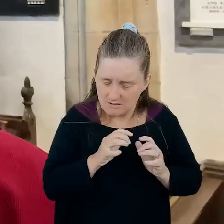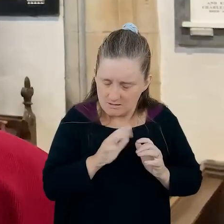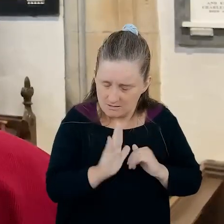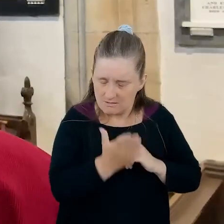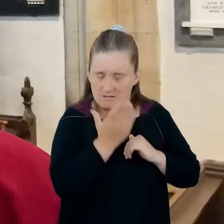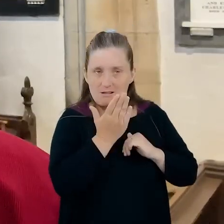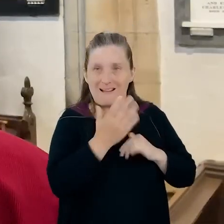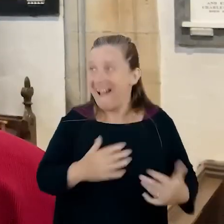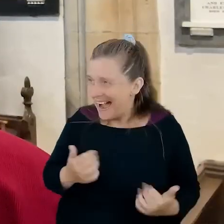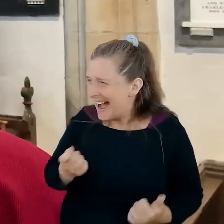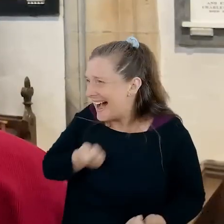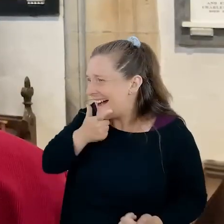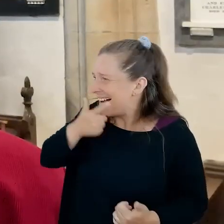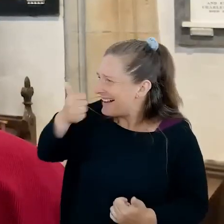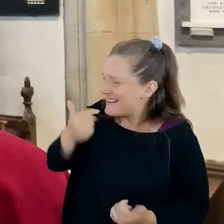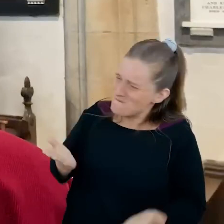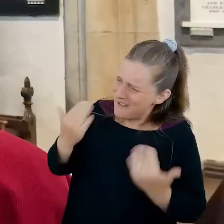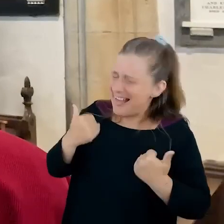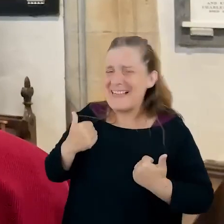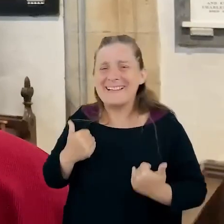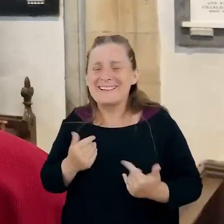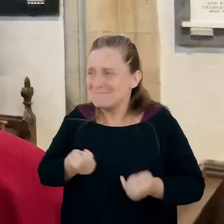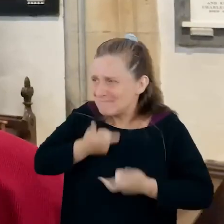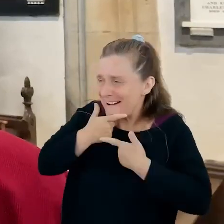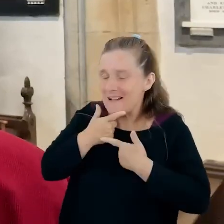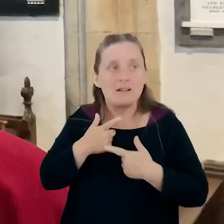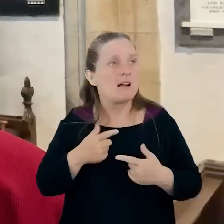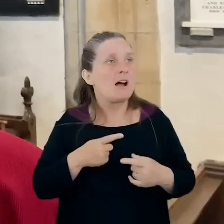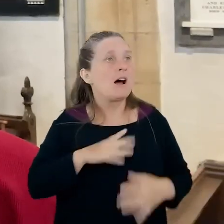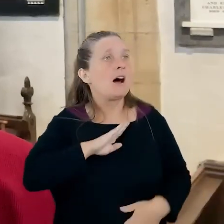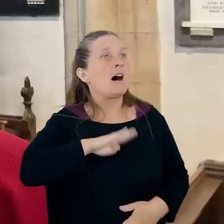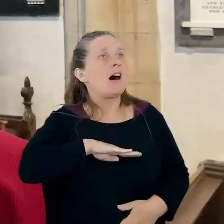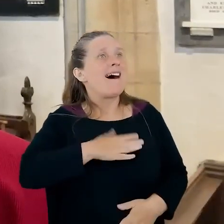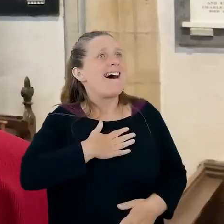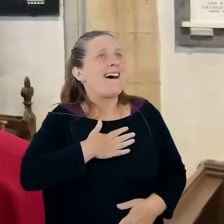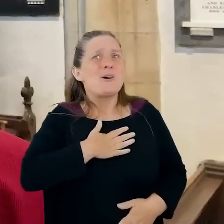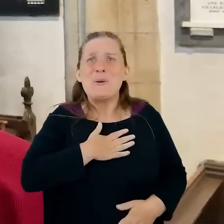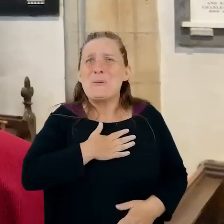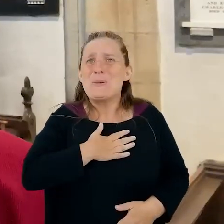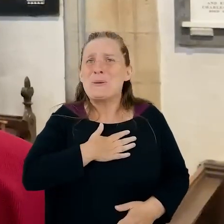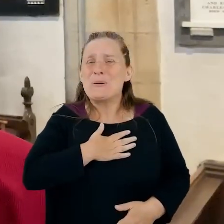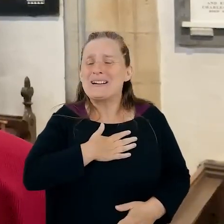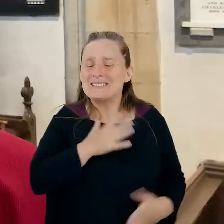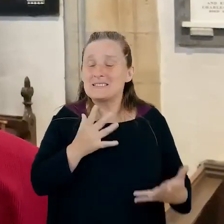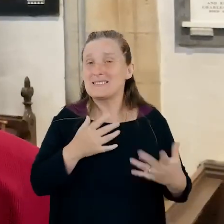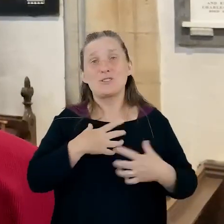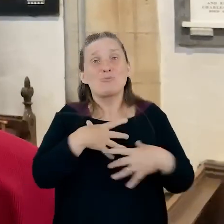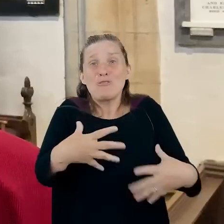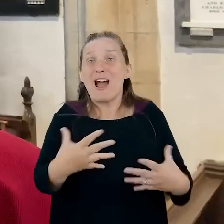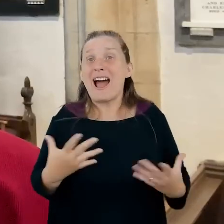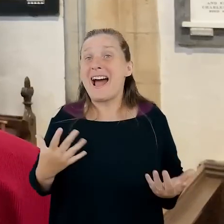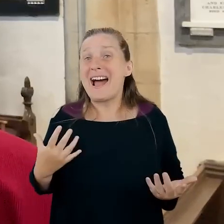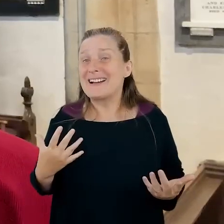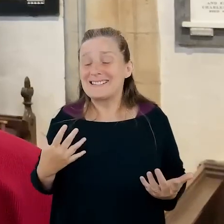to be surprised by welcoming smiles, open the doors, and changed lives? Surprised